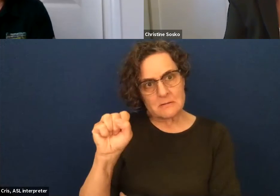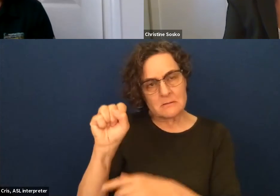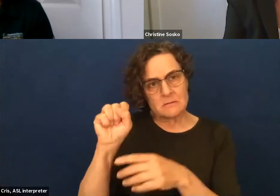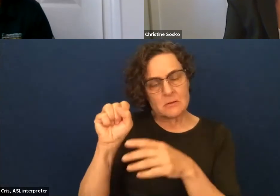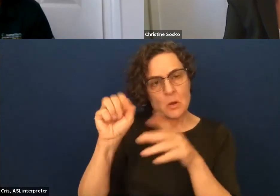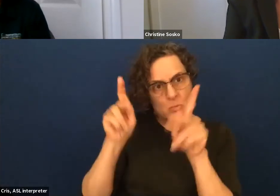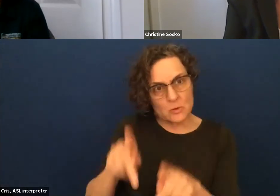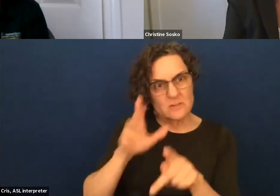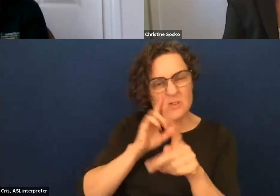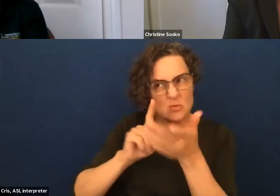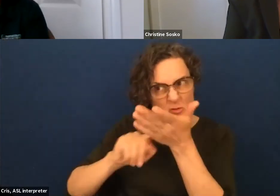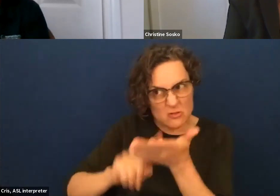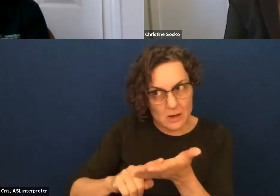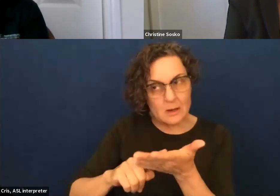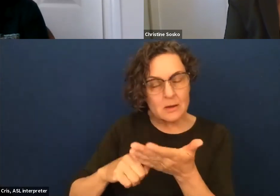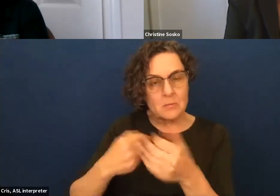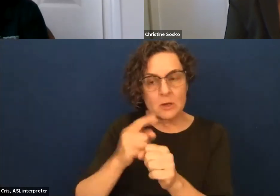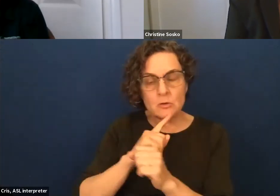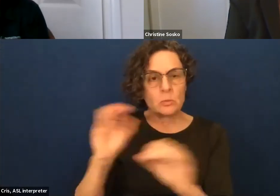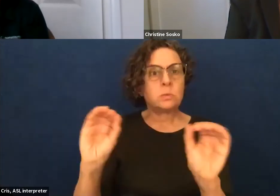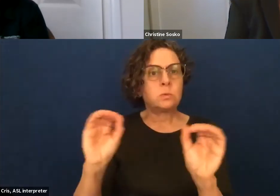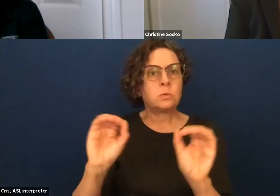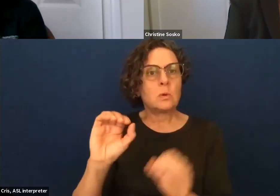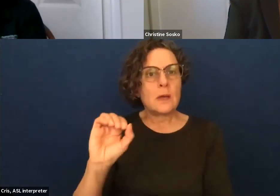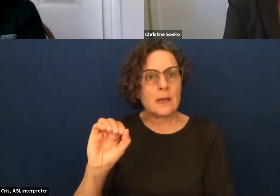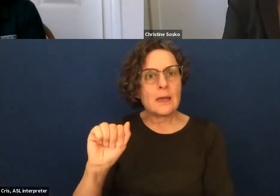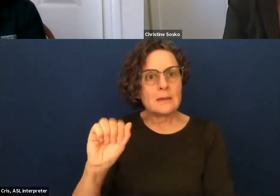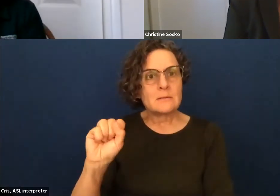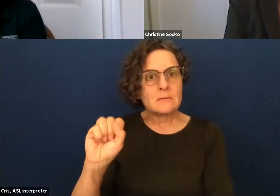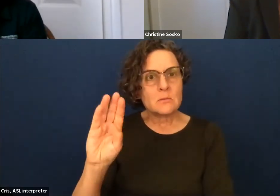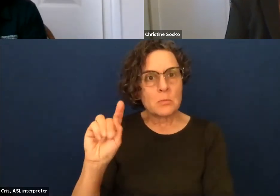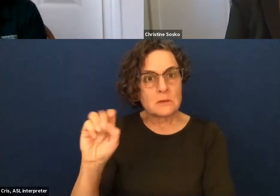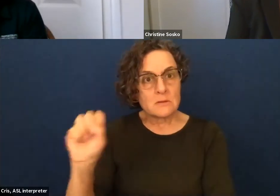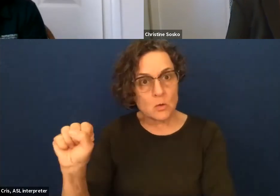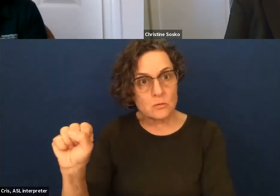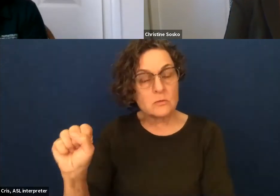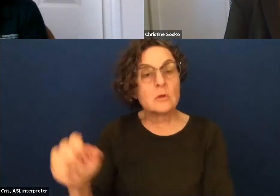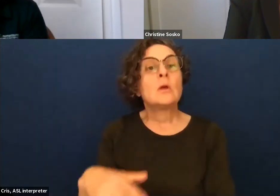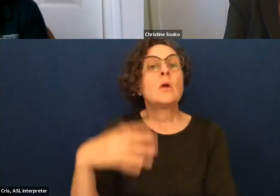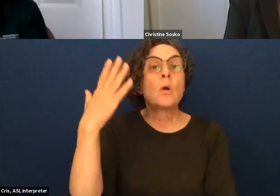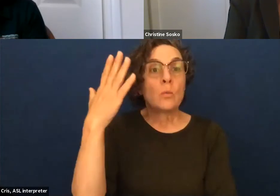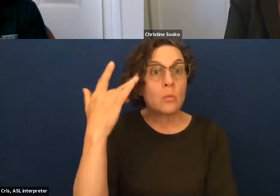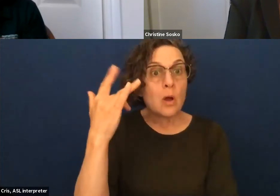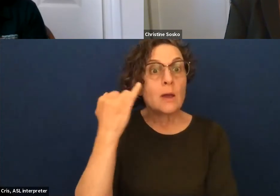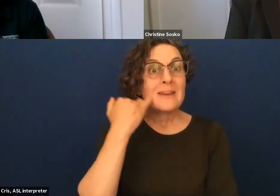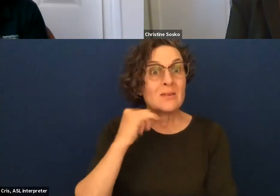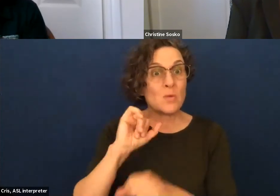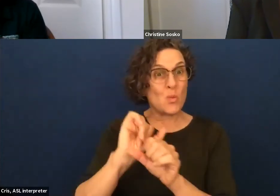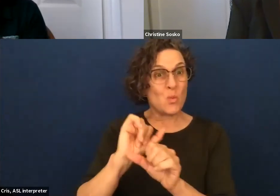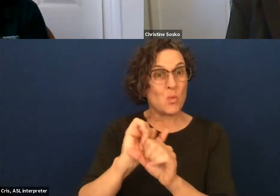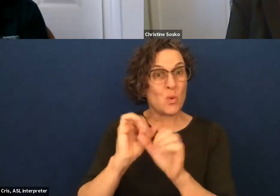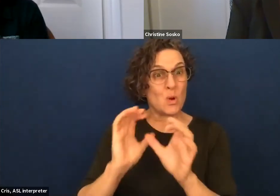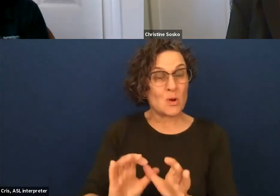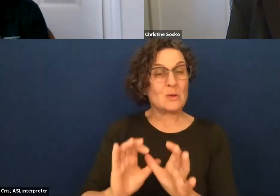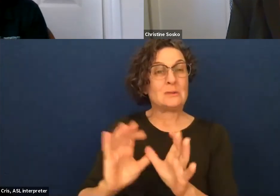have that certification. You don't want to endanger your employees by being out there if there is asbestos, and you want to make